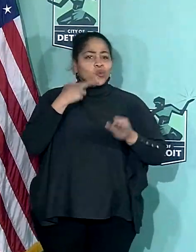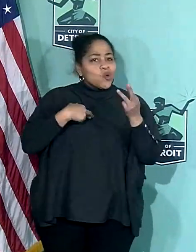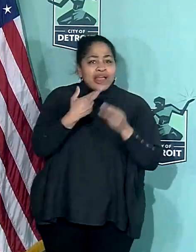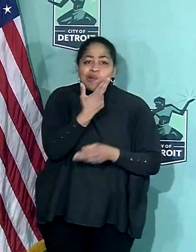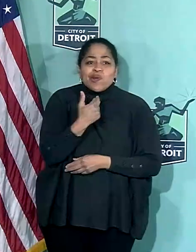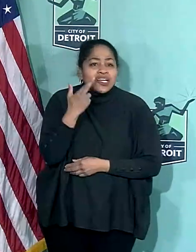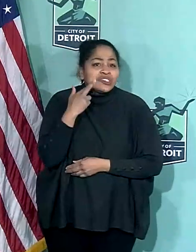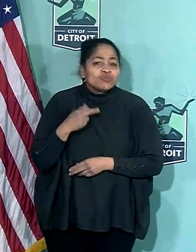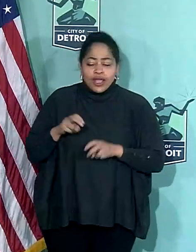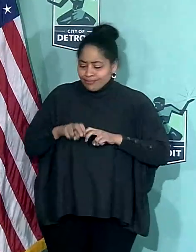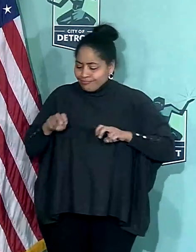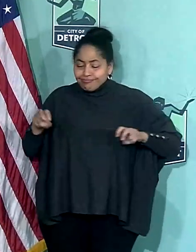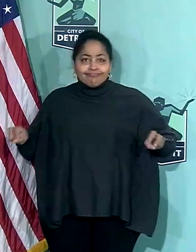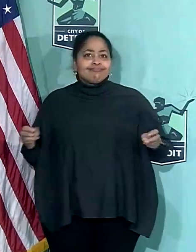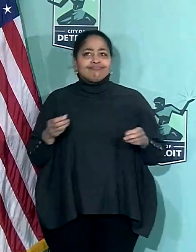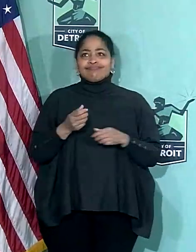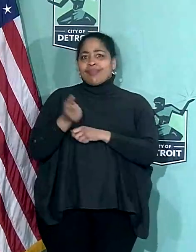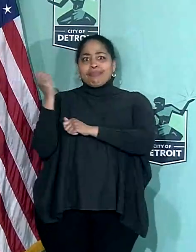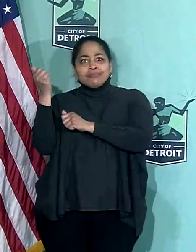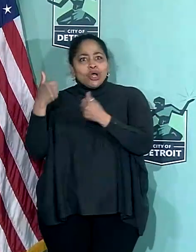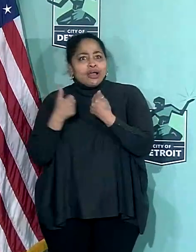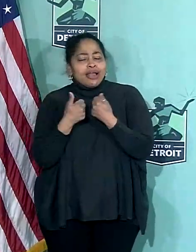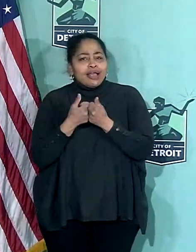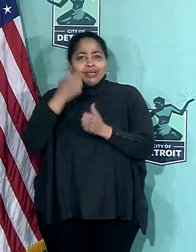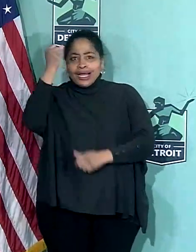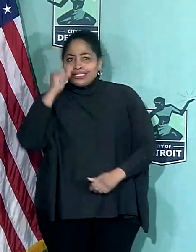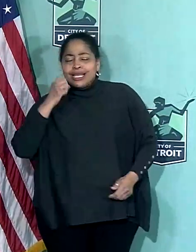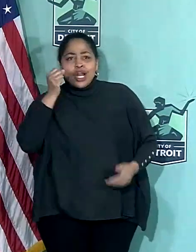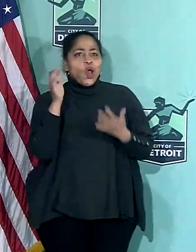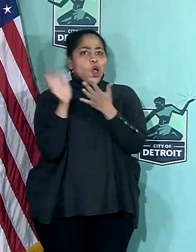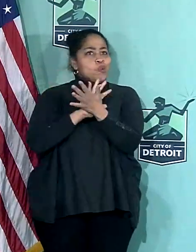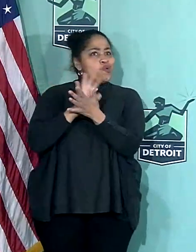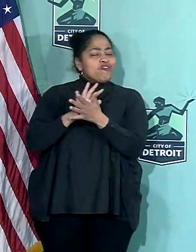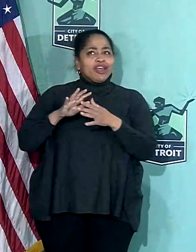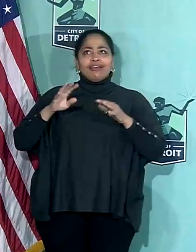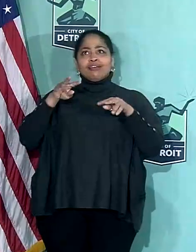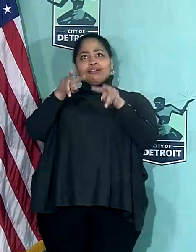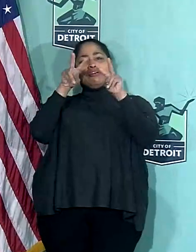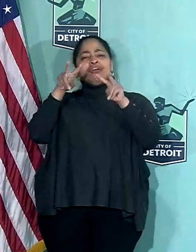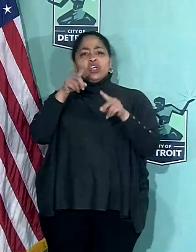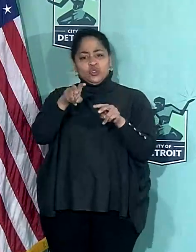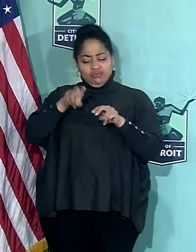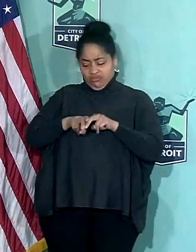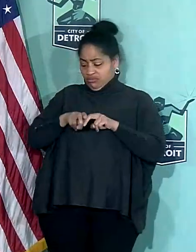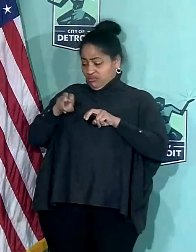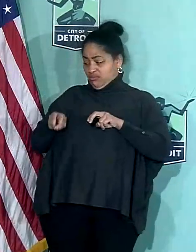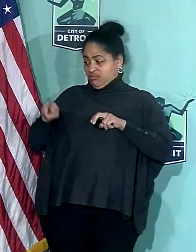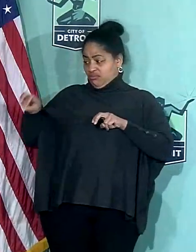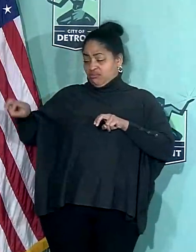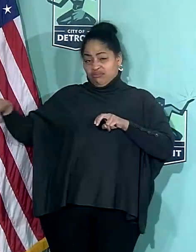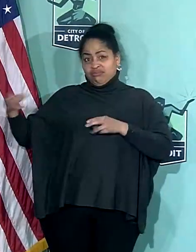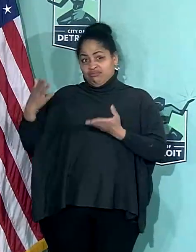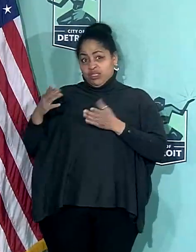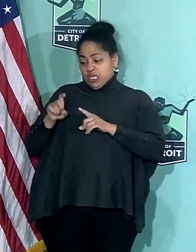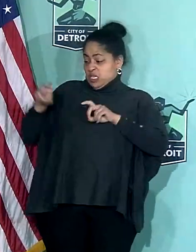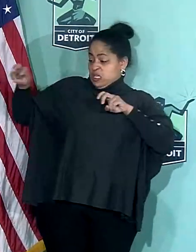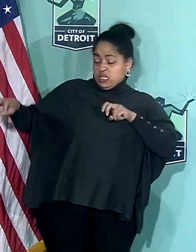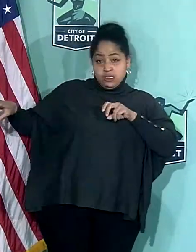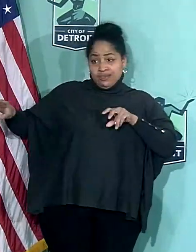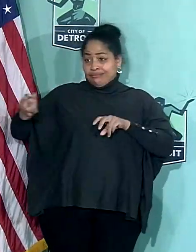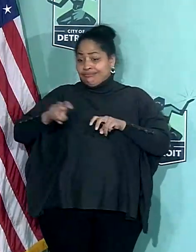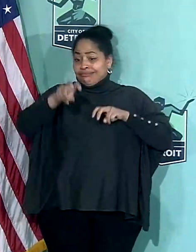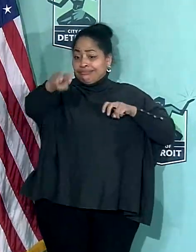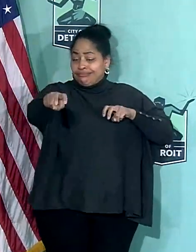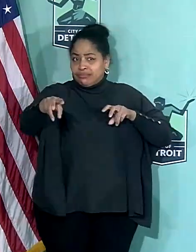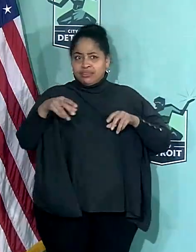games, casinos, movie theaters, where you're going to be sitting within a few feet of somebody. And of course, you think about